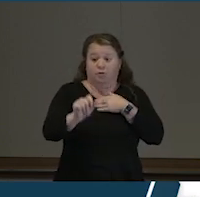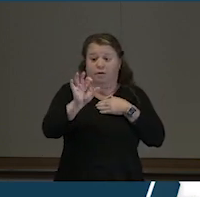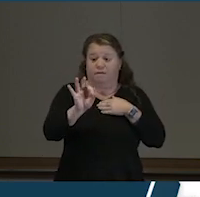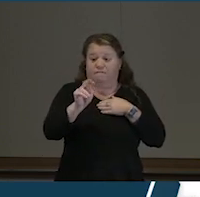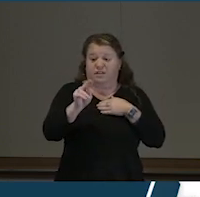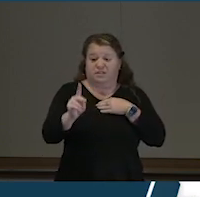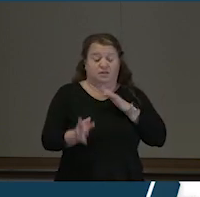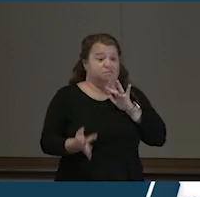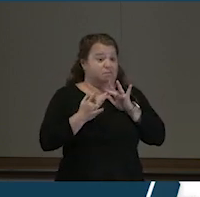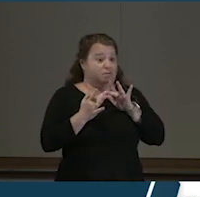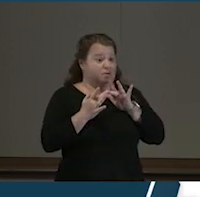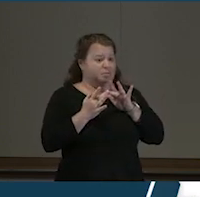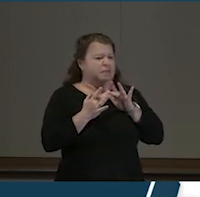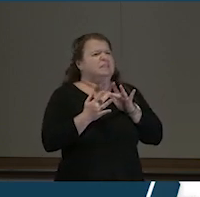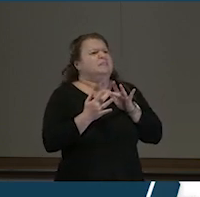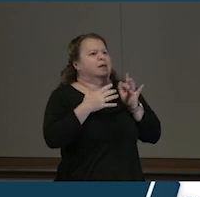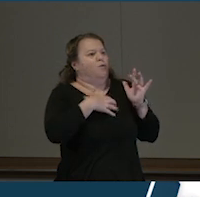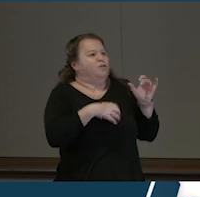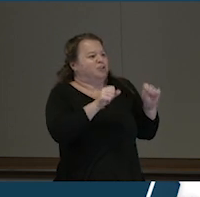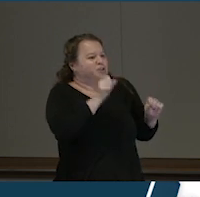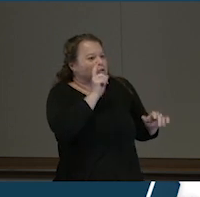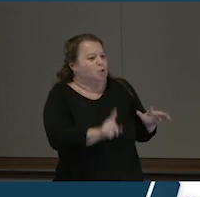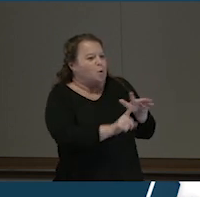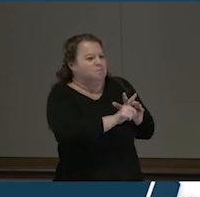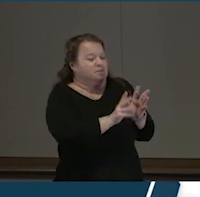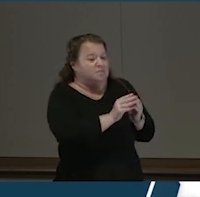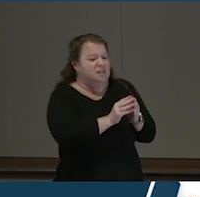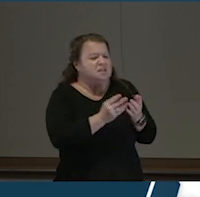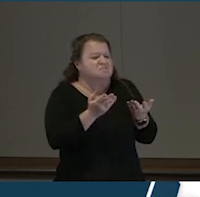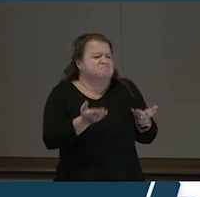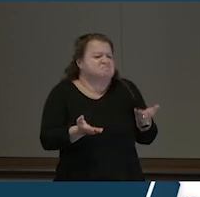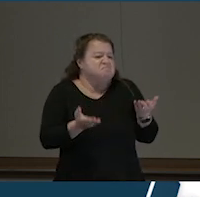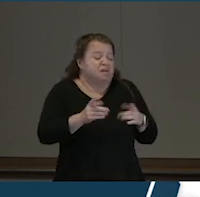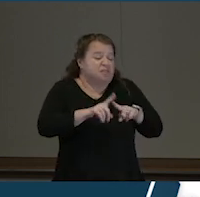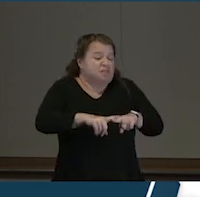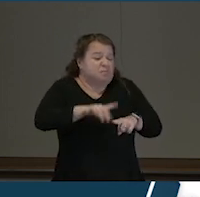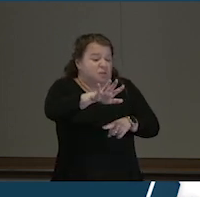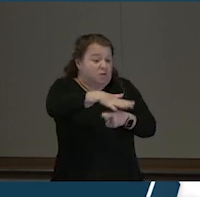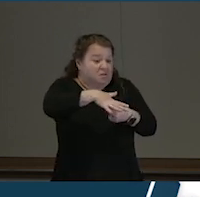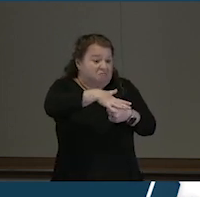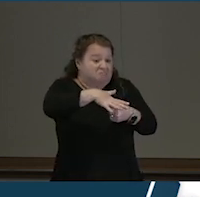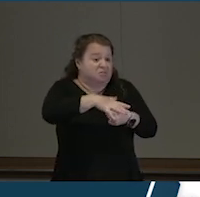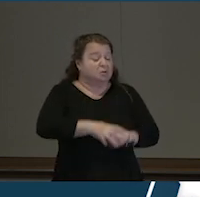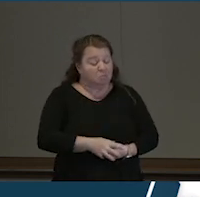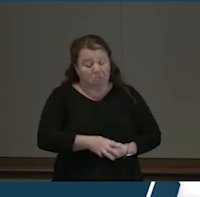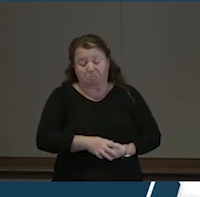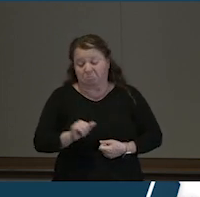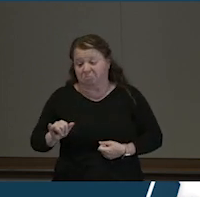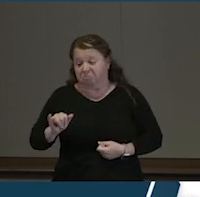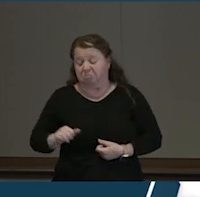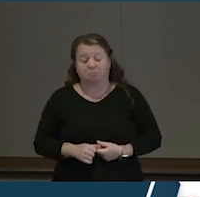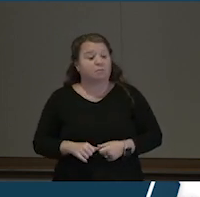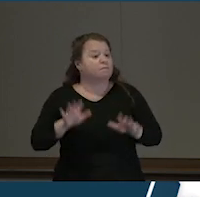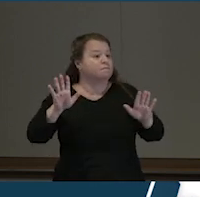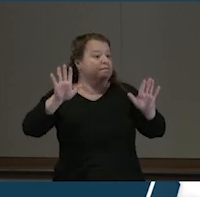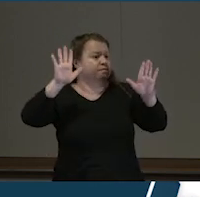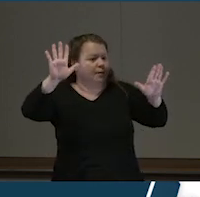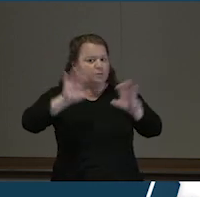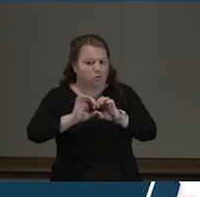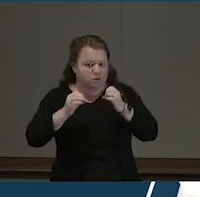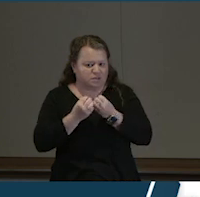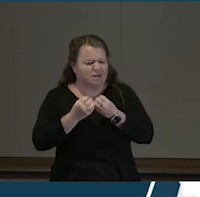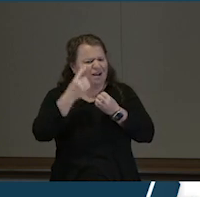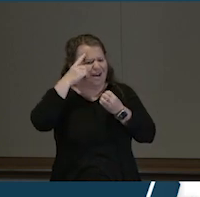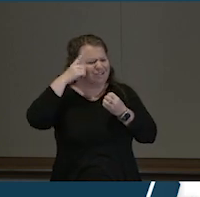me and they're like, we wish that we could do that. So maybe it's depending upon the area that you live in. Okay, well, they're a fabulous organization. I think